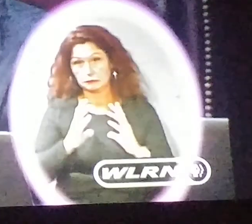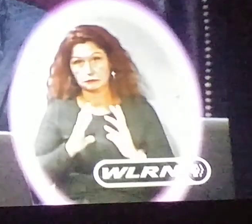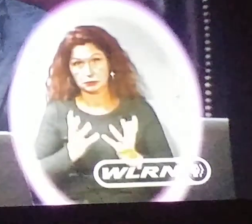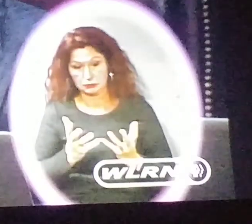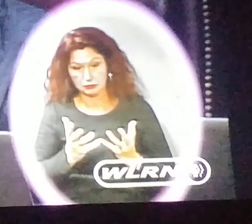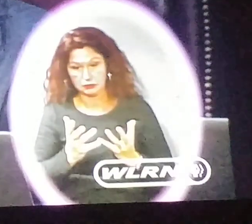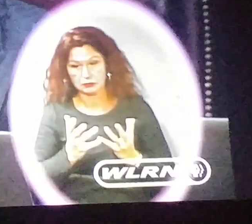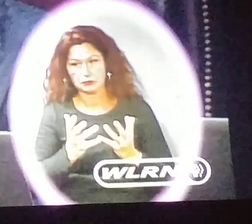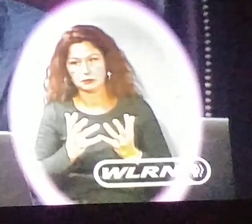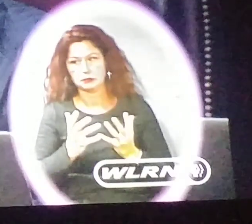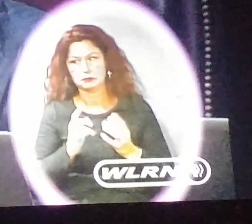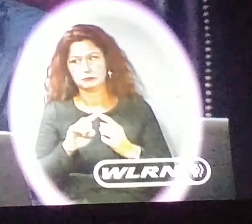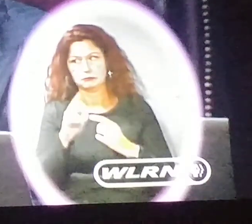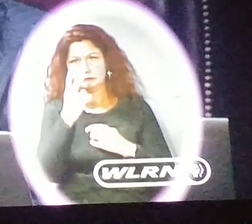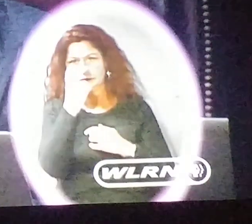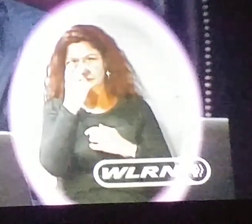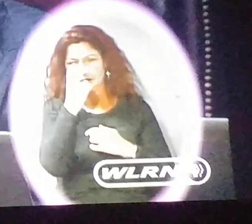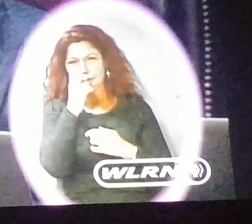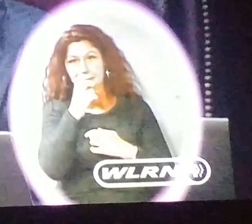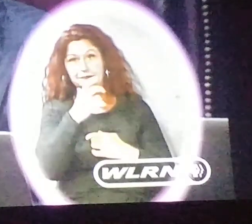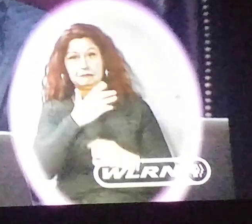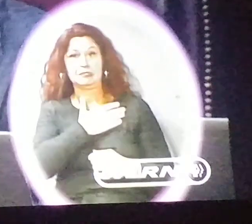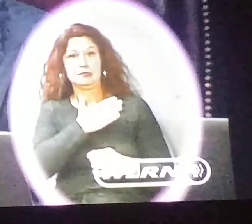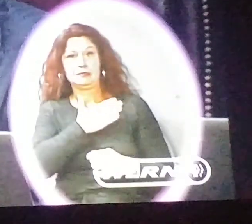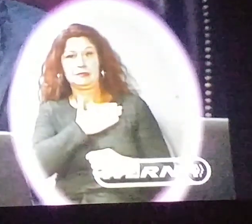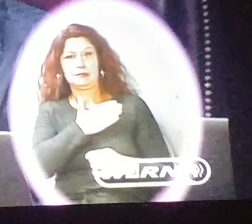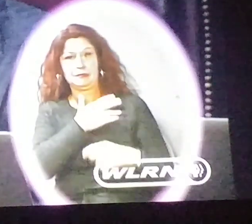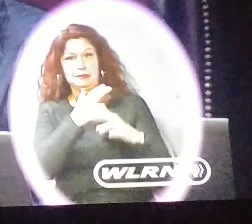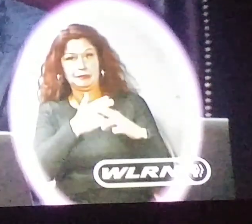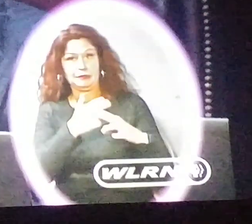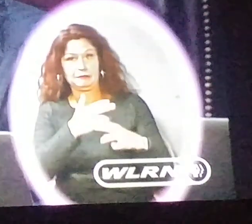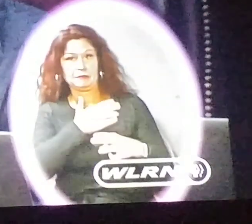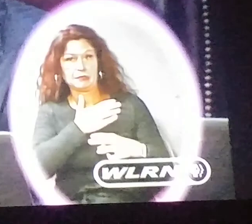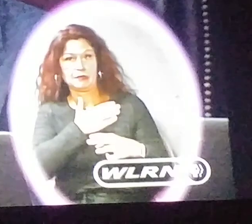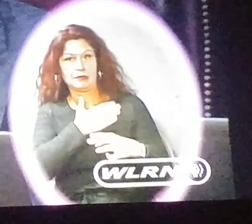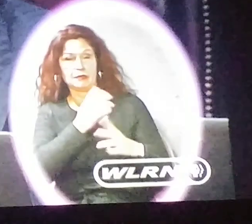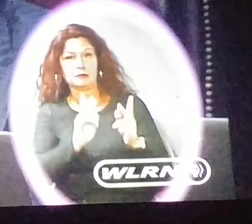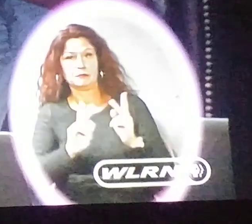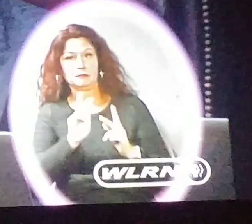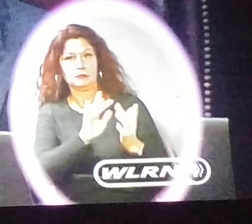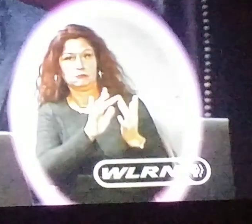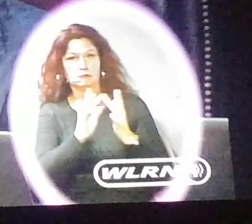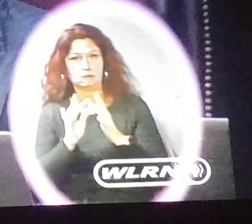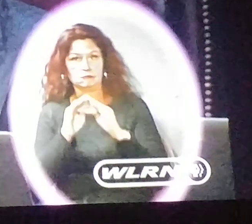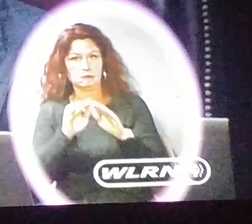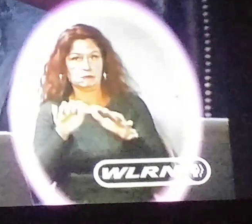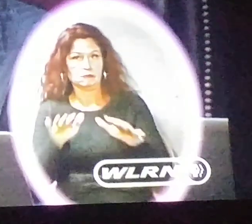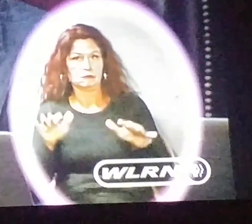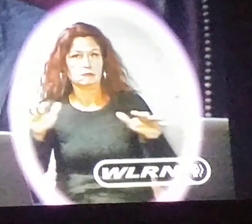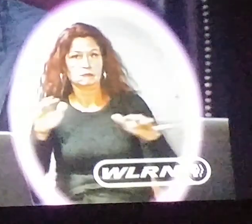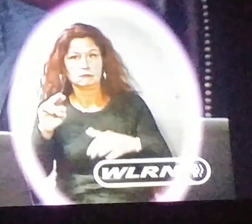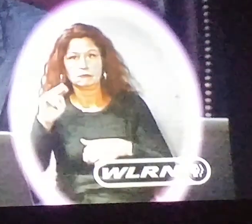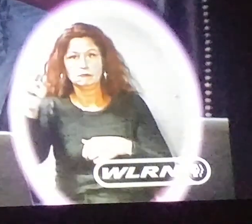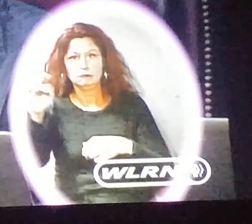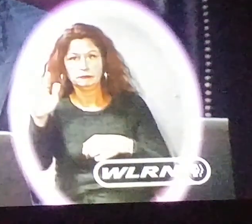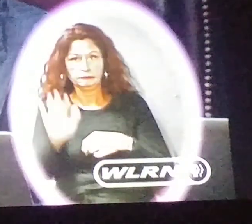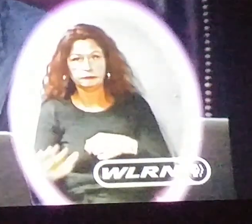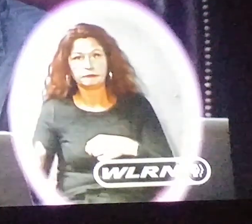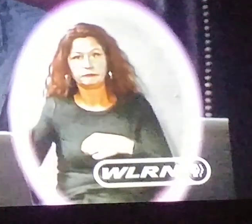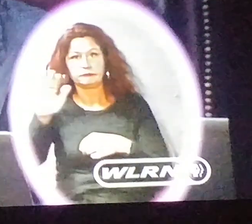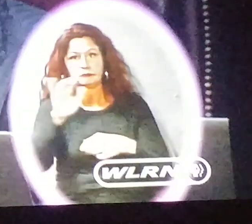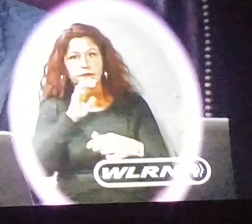I probably won't because it's my distribution list, to facilitate that communication on the northern side in close proximity